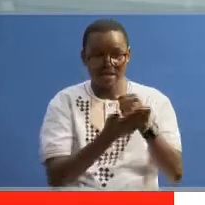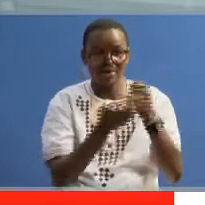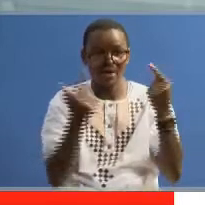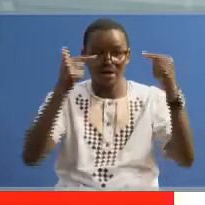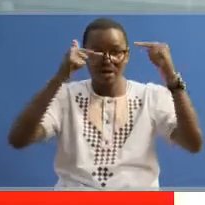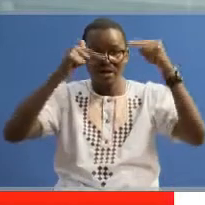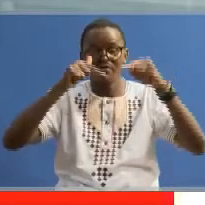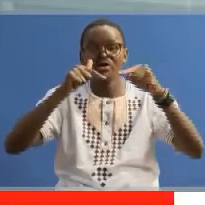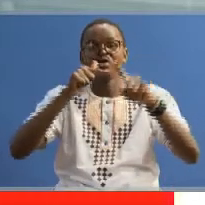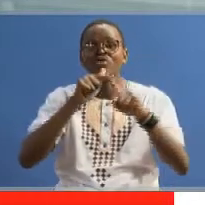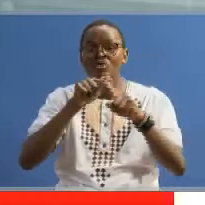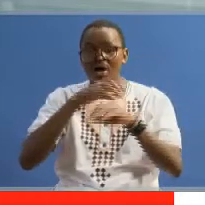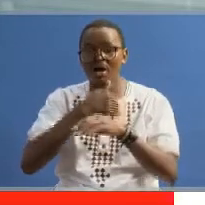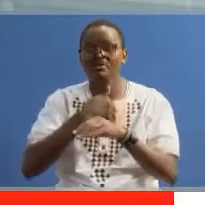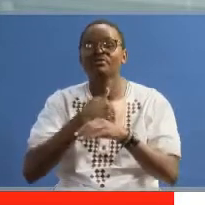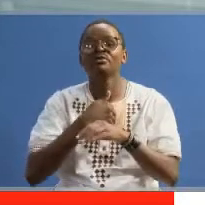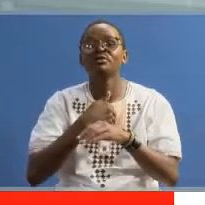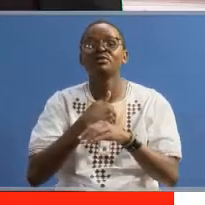come up, to draft up